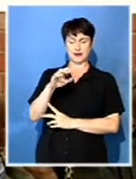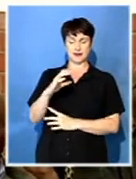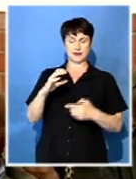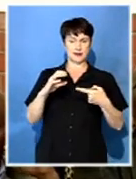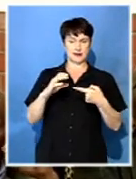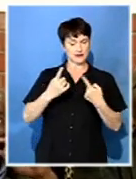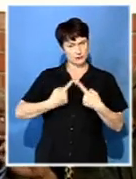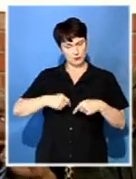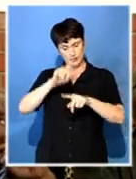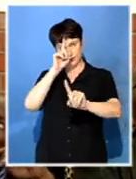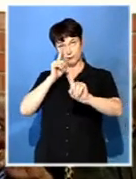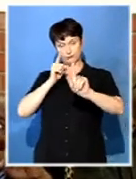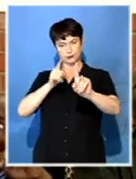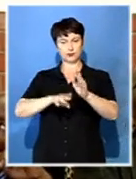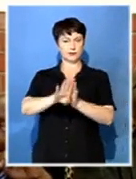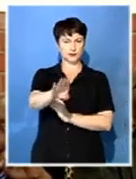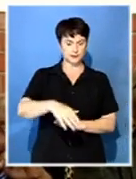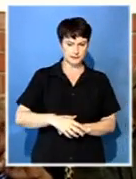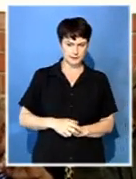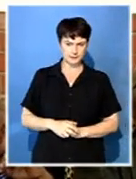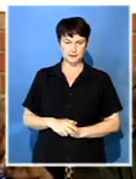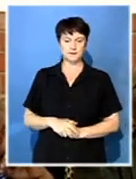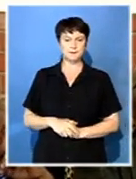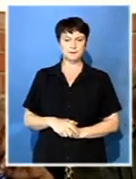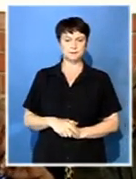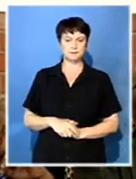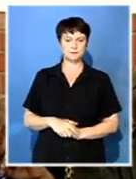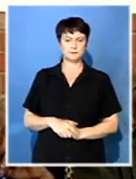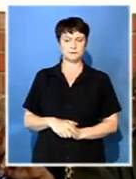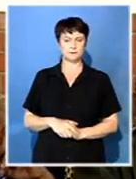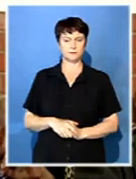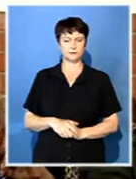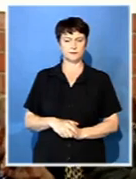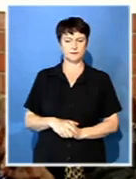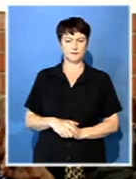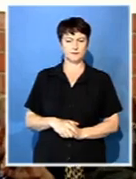is